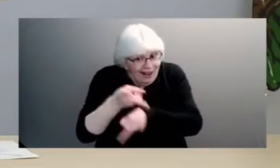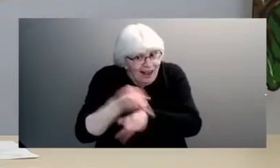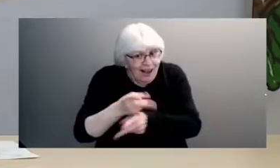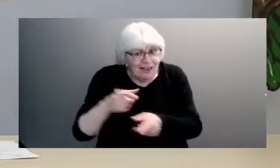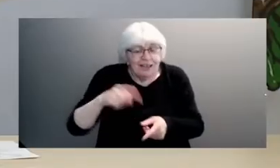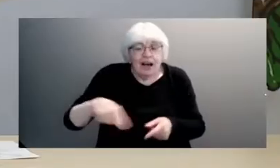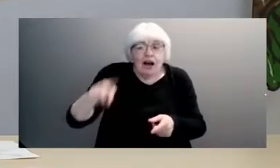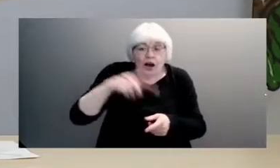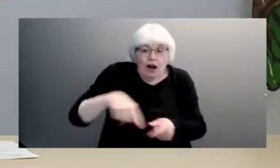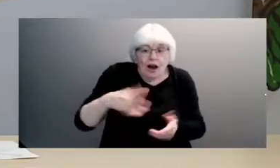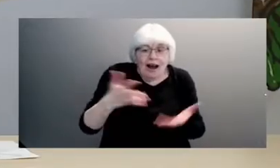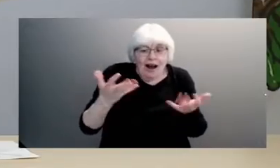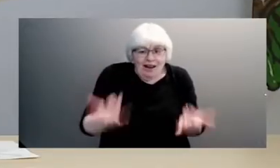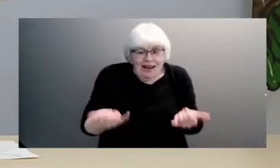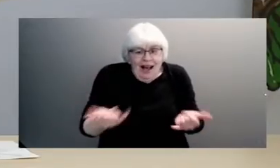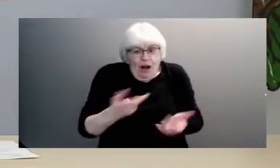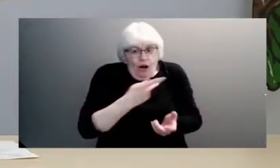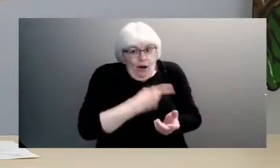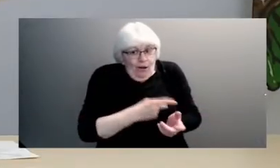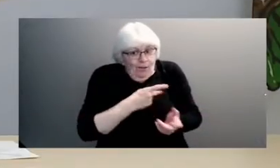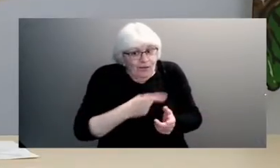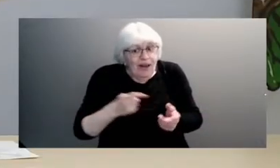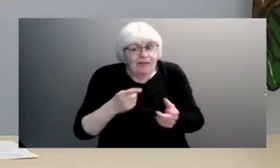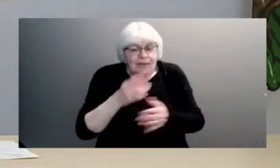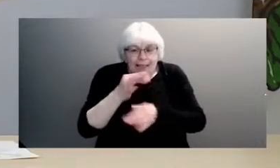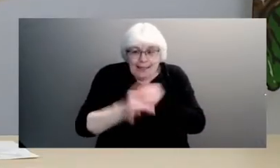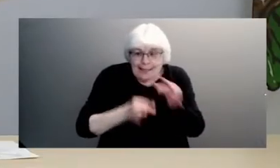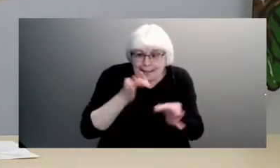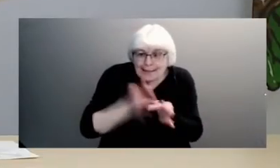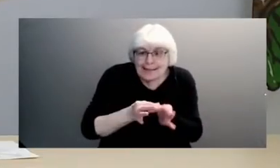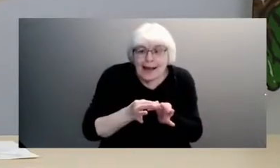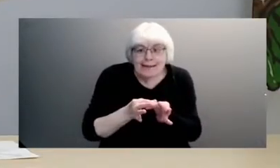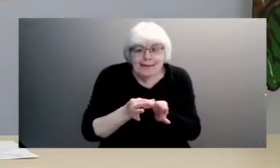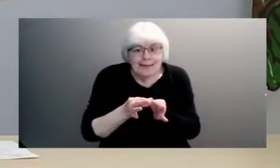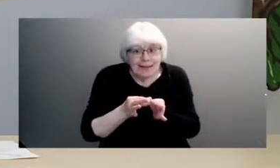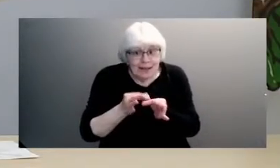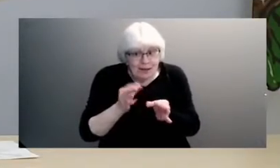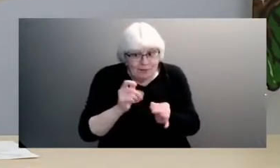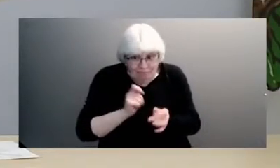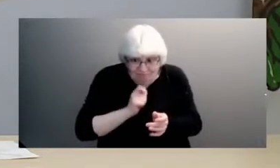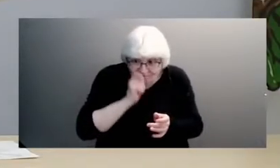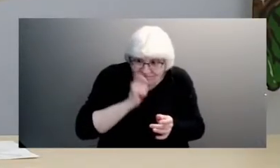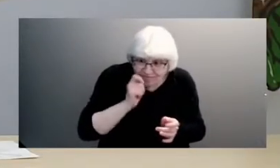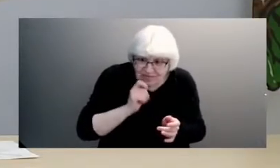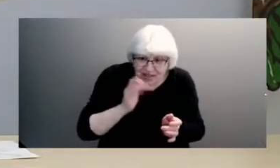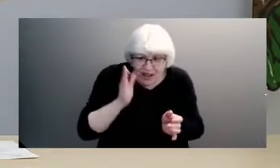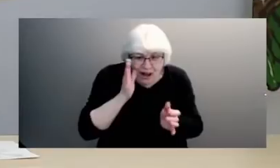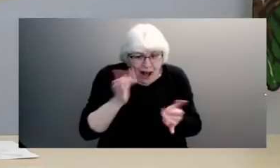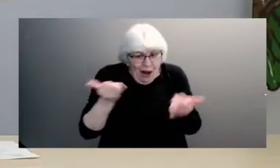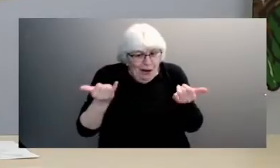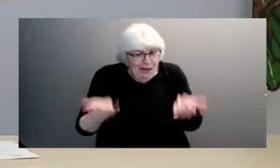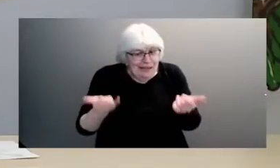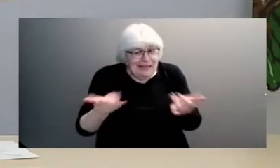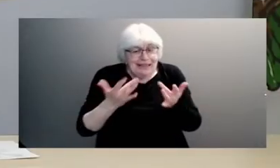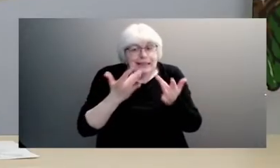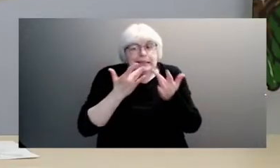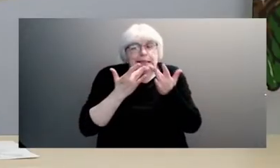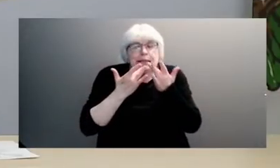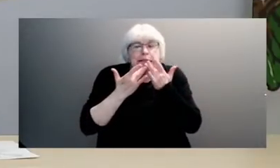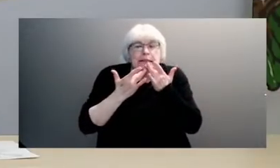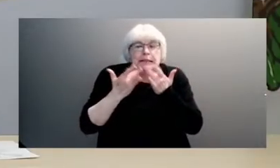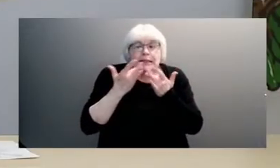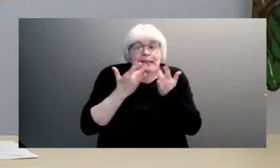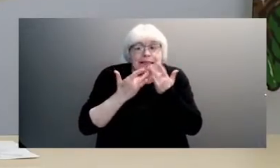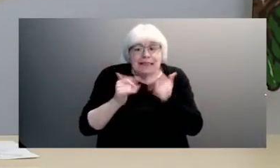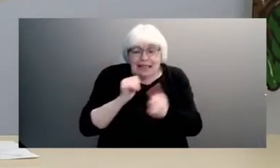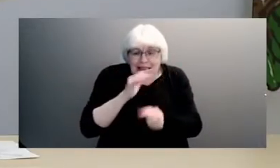place. You said that those resources are stretched, they're strained at this point, and that there were alternatives that you were looking at when it came to